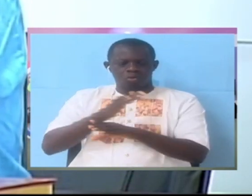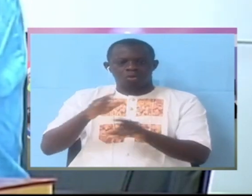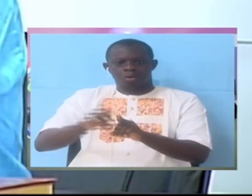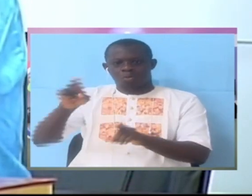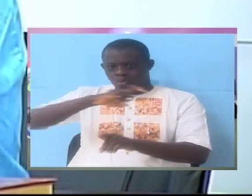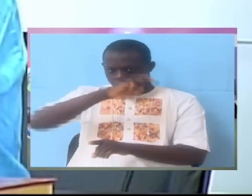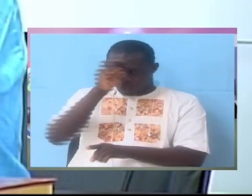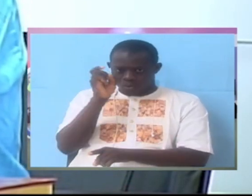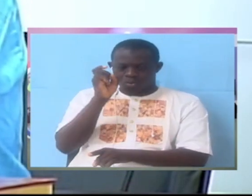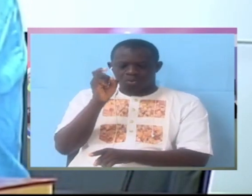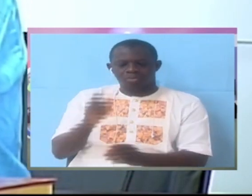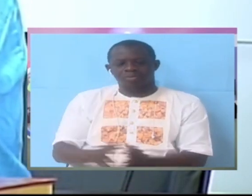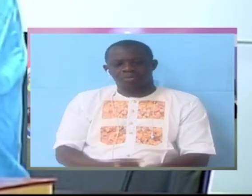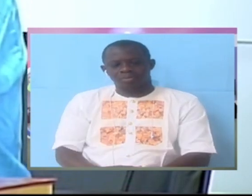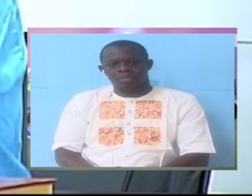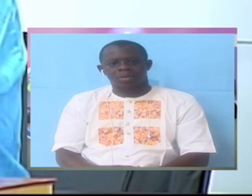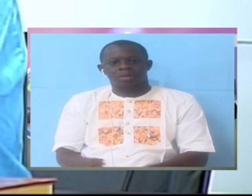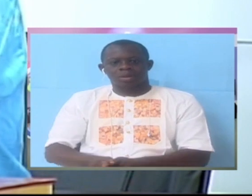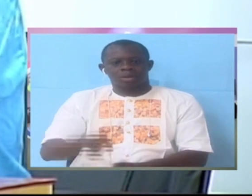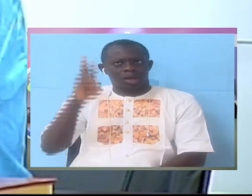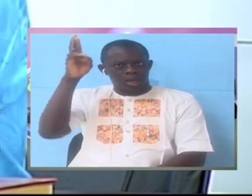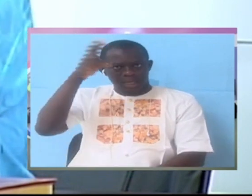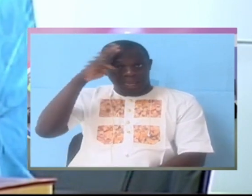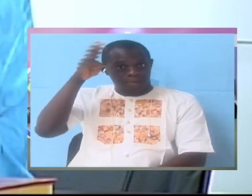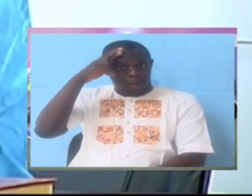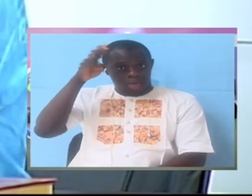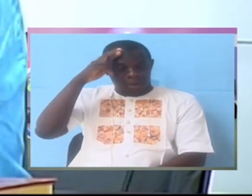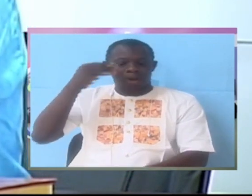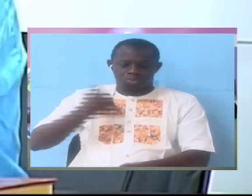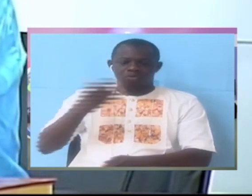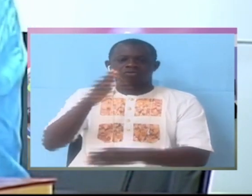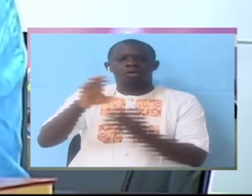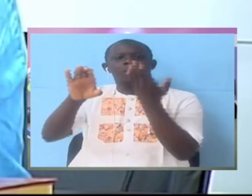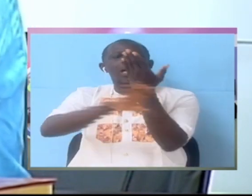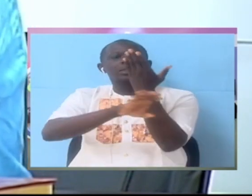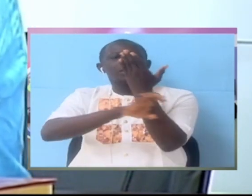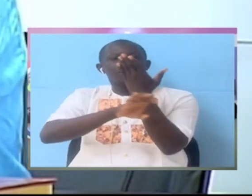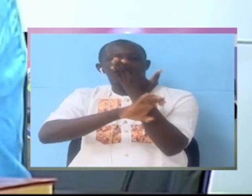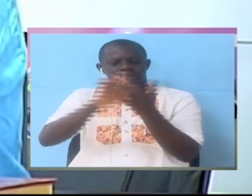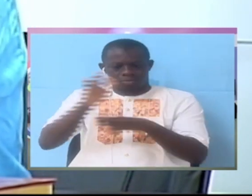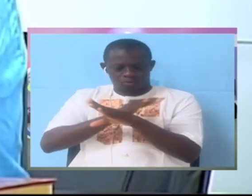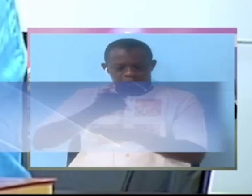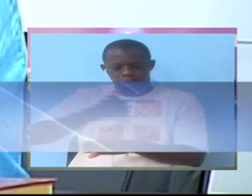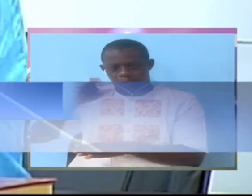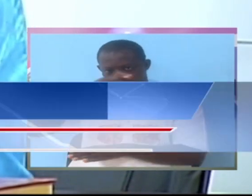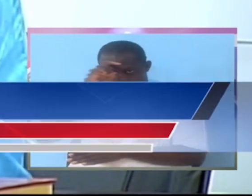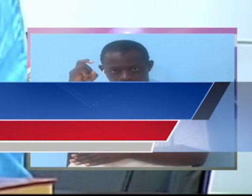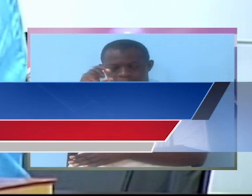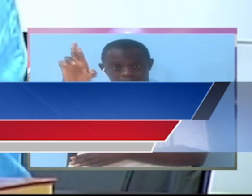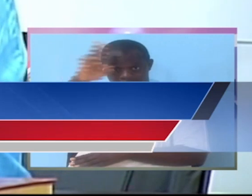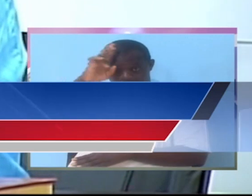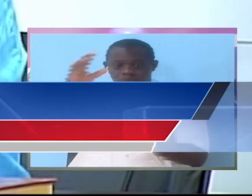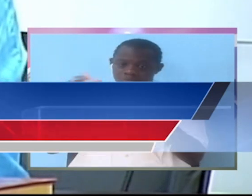Night, alongside Lamin Starbaji and Duta Kamaso, a former National Assembly member and serving orders. Because one of the